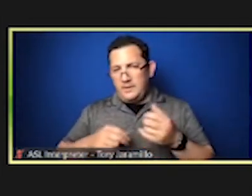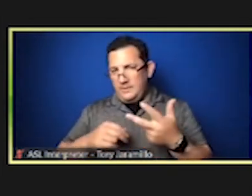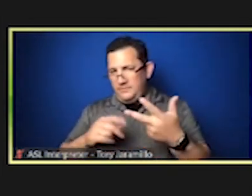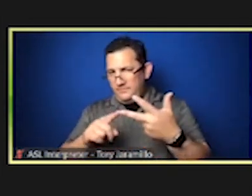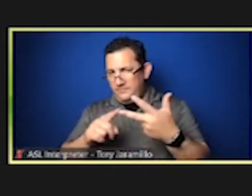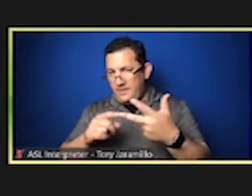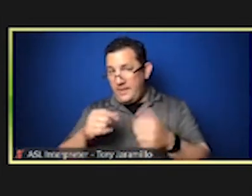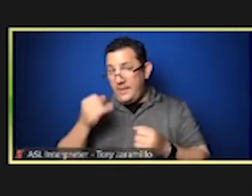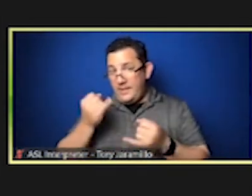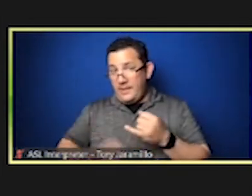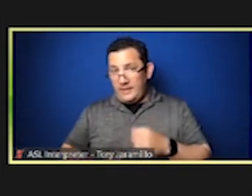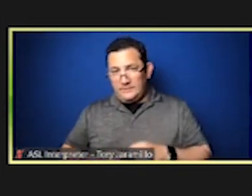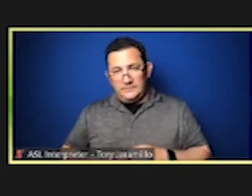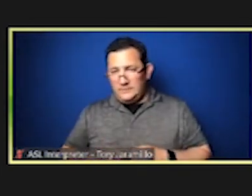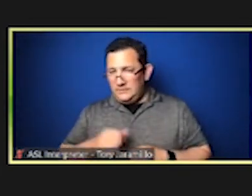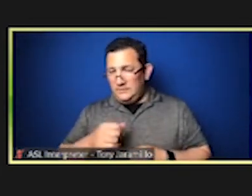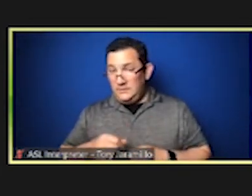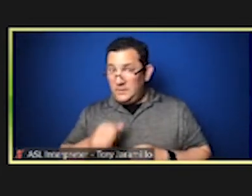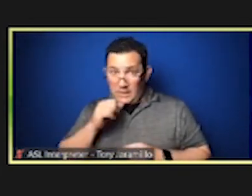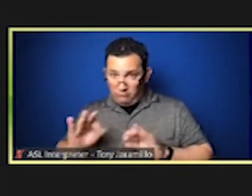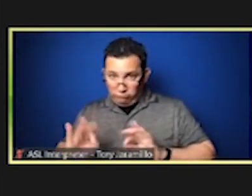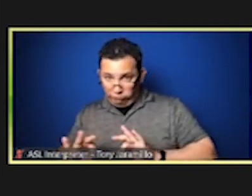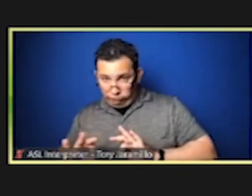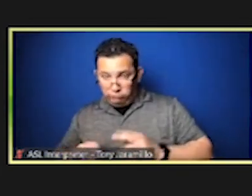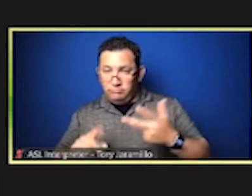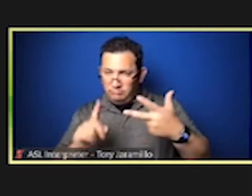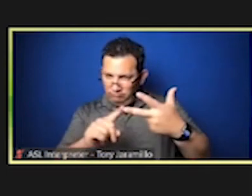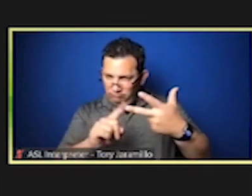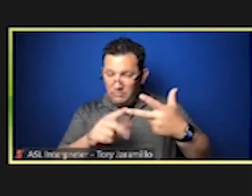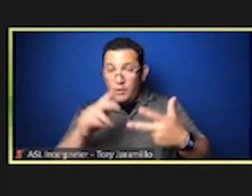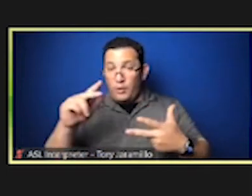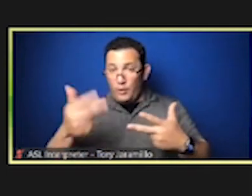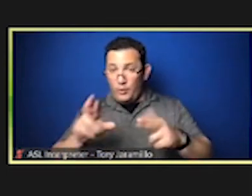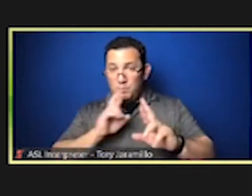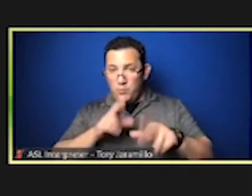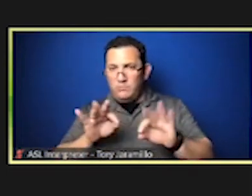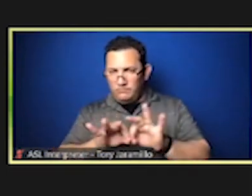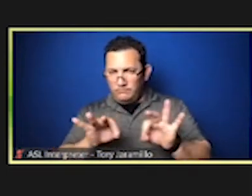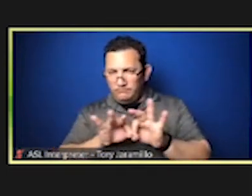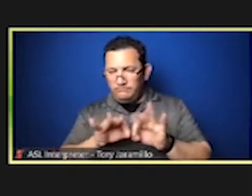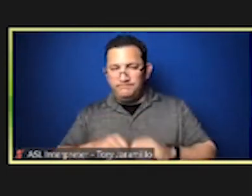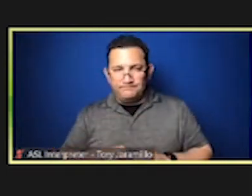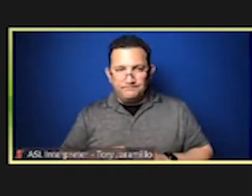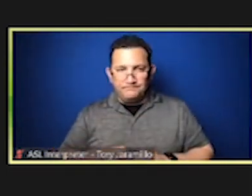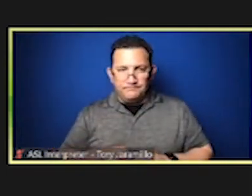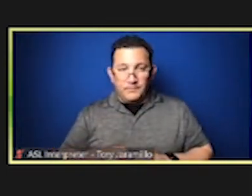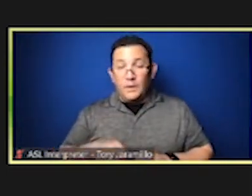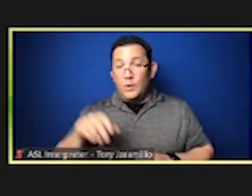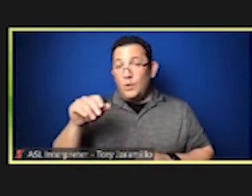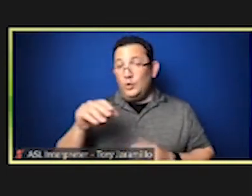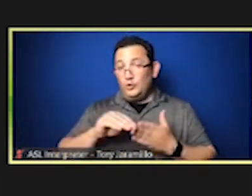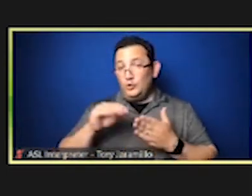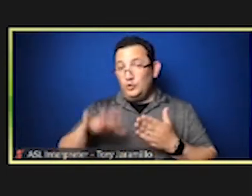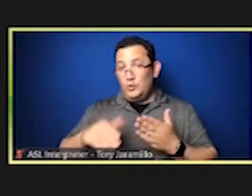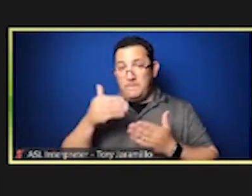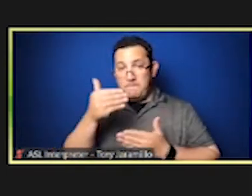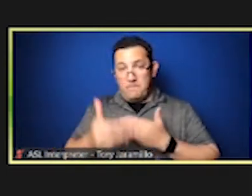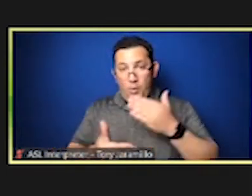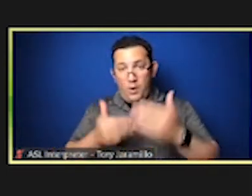not least, students will have access to the third report called the Student Progress Dashboard. So to